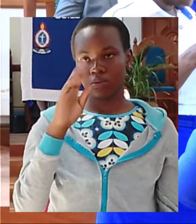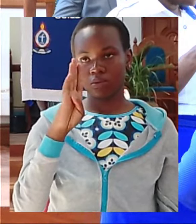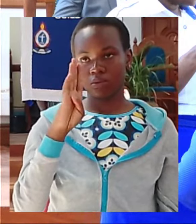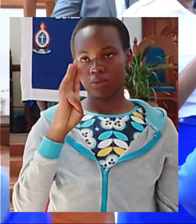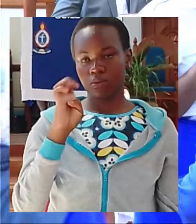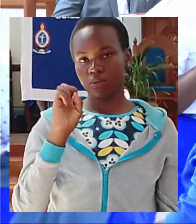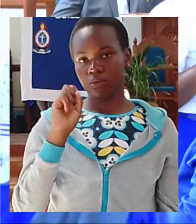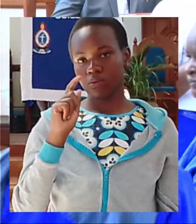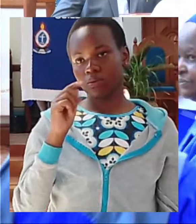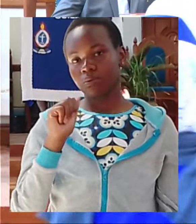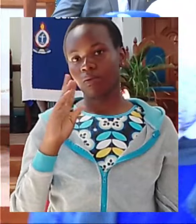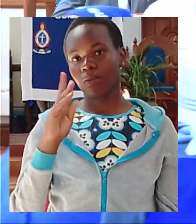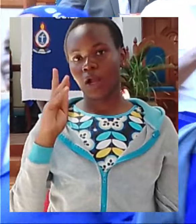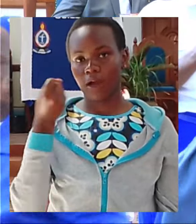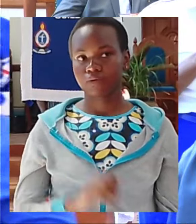5,000, a clap.